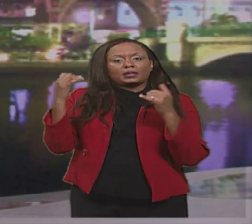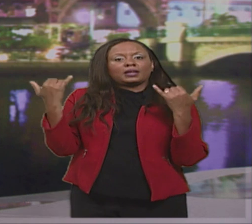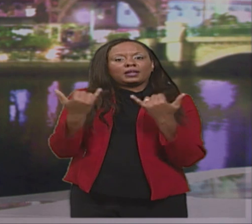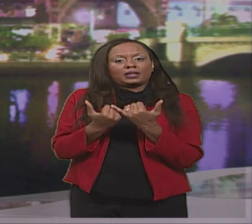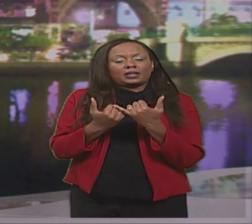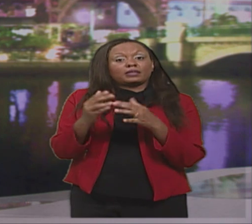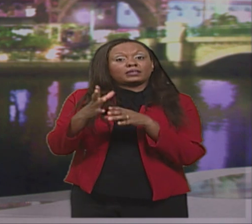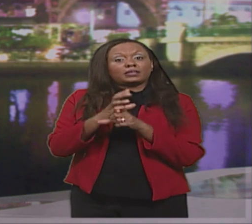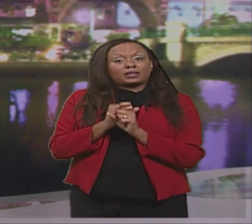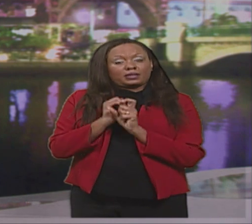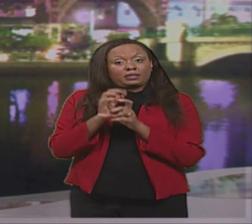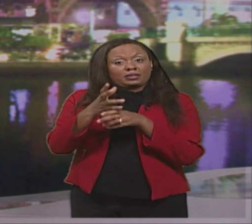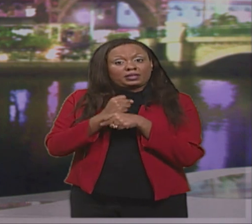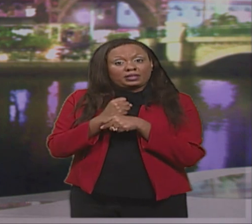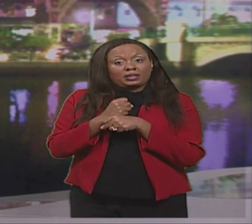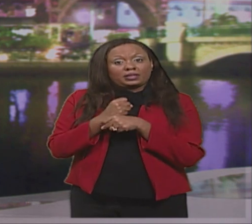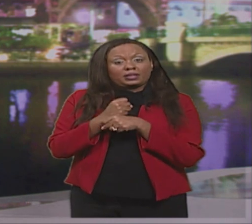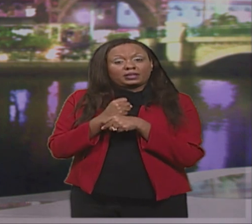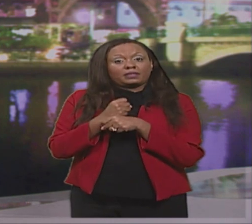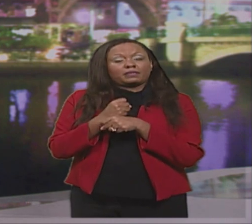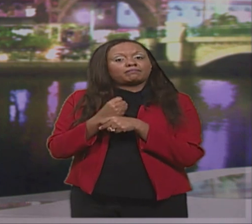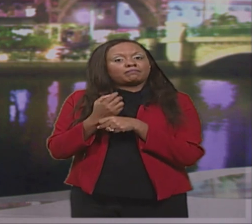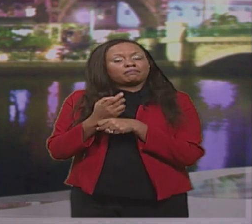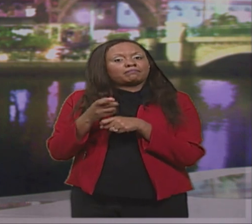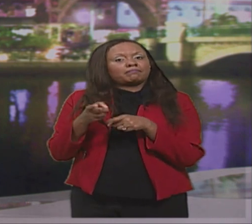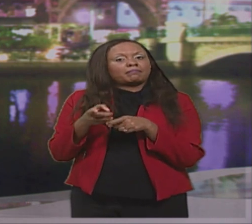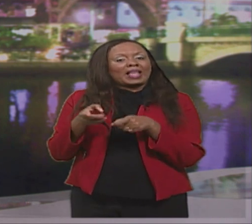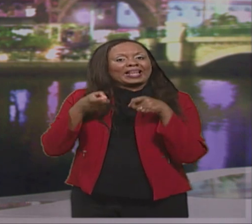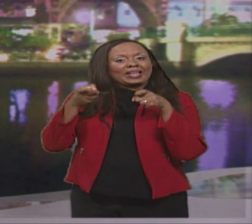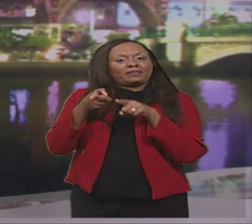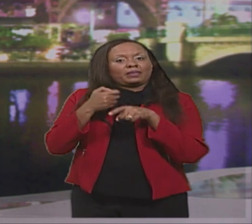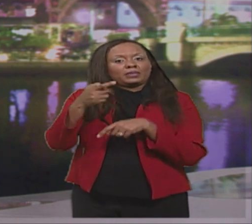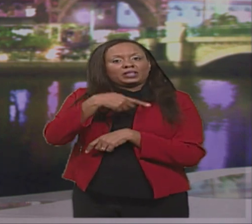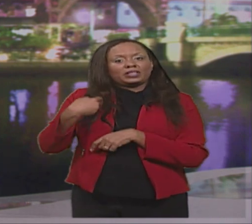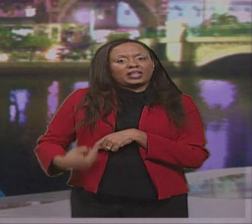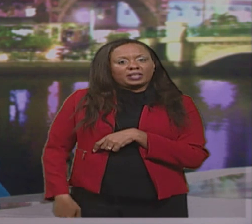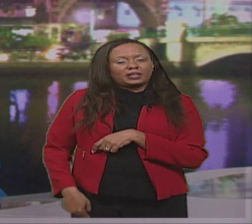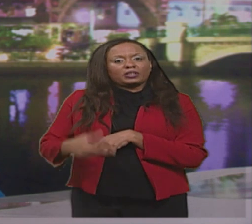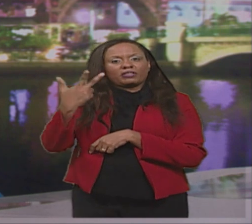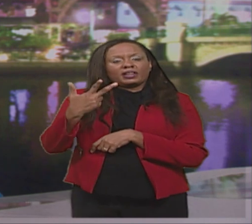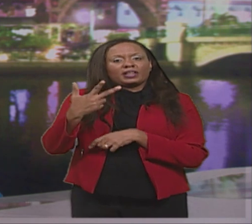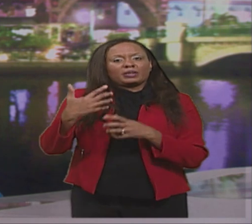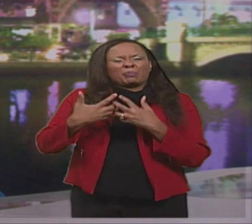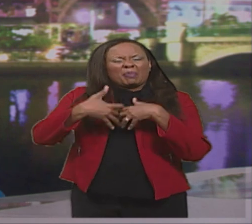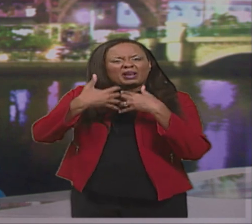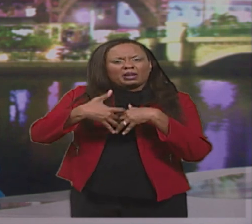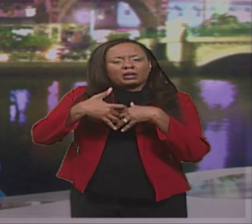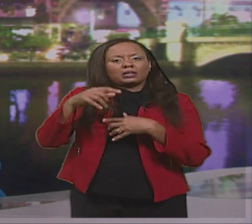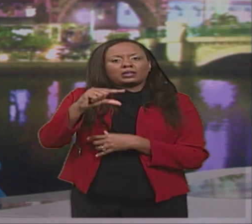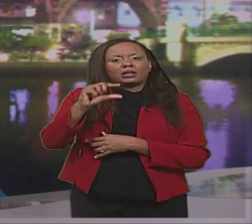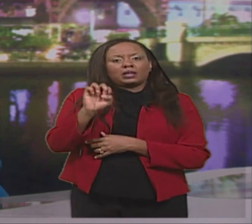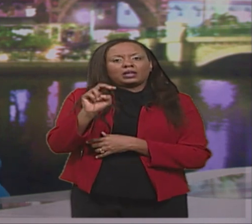latest beneficiary of the generosity of the Chinese government, receiving 3 generators today at the Society's headquarters in